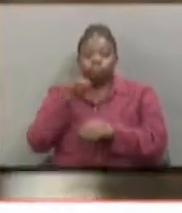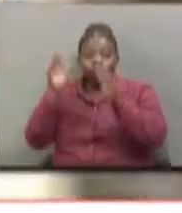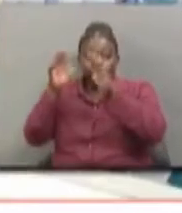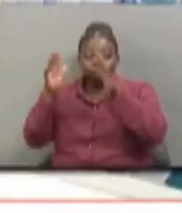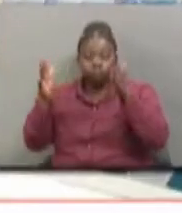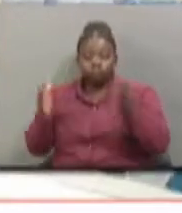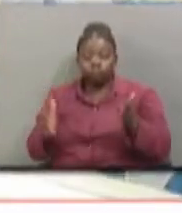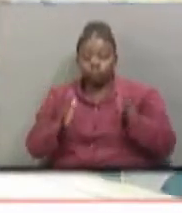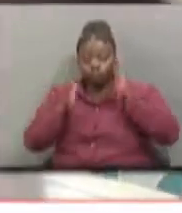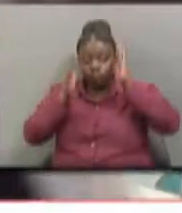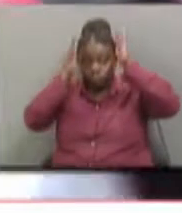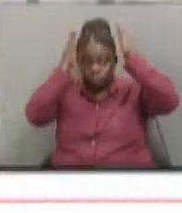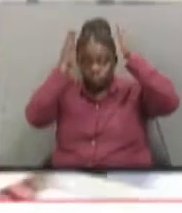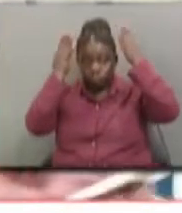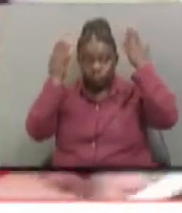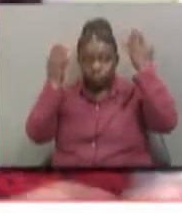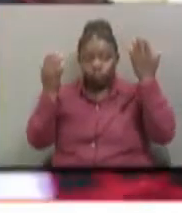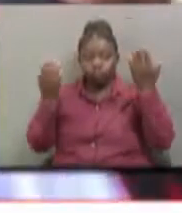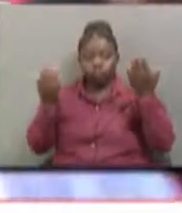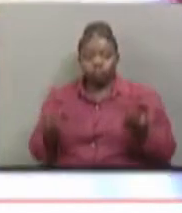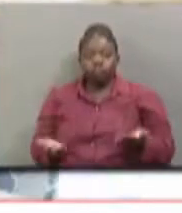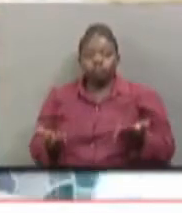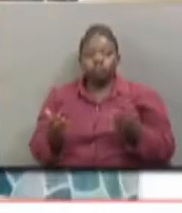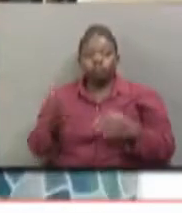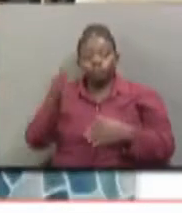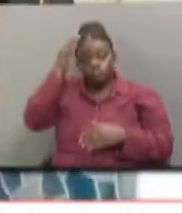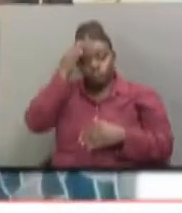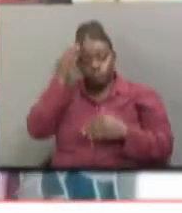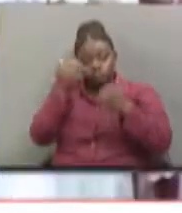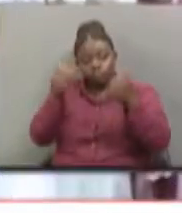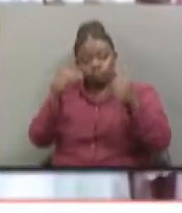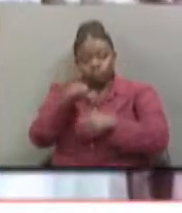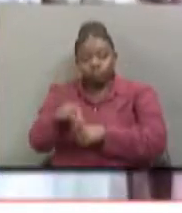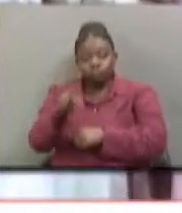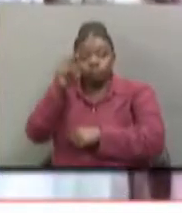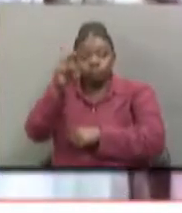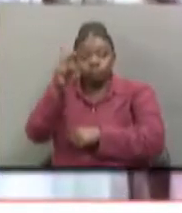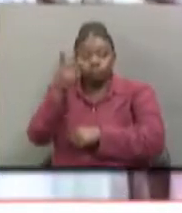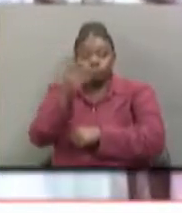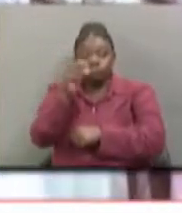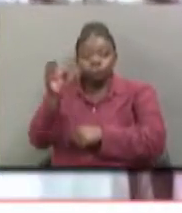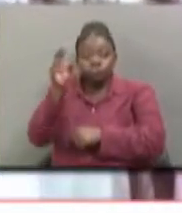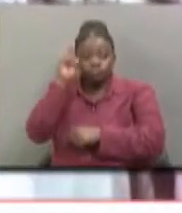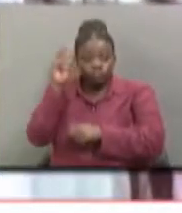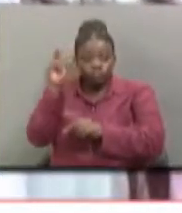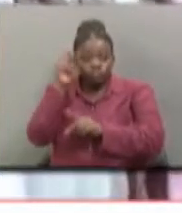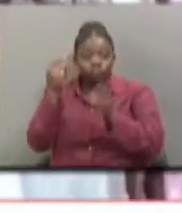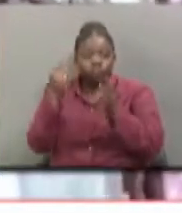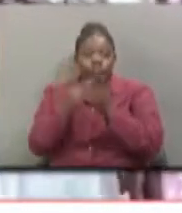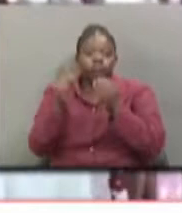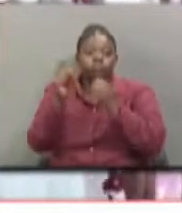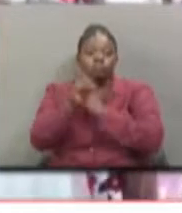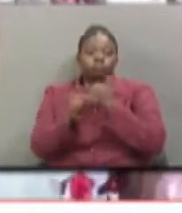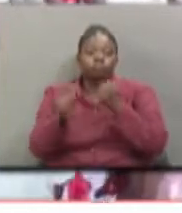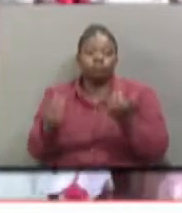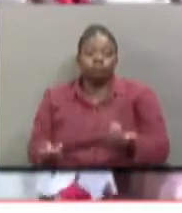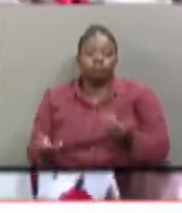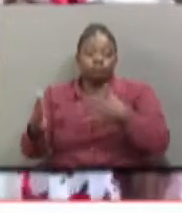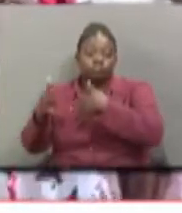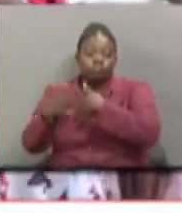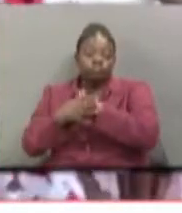omulabizi w'ennamirembe Wilberforce Kityo Luwalira kwateereddeko abaana abasoba 12,000 emikono ajjukiza bannayuganda mu disitulikiti ezitasiddwa ku